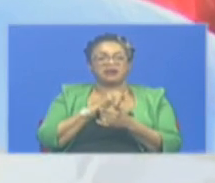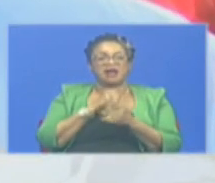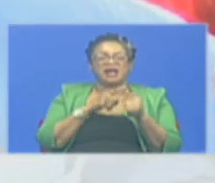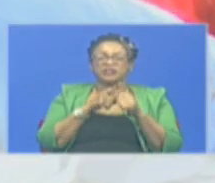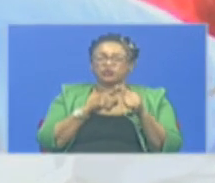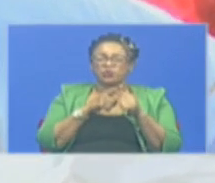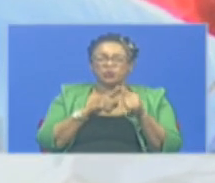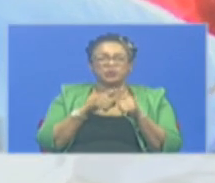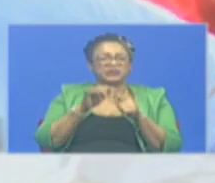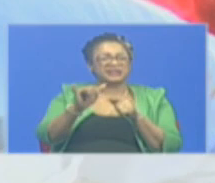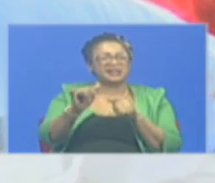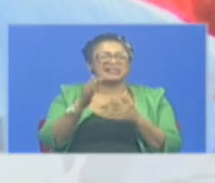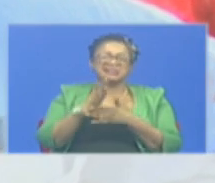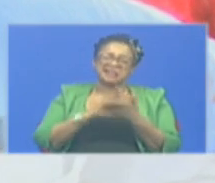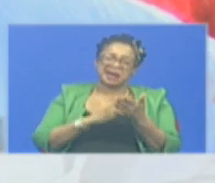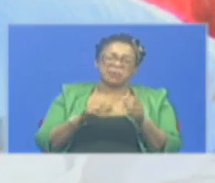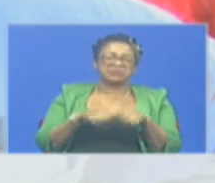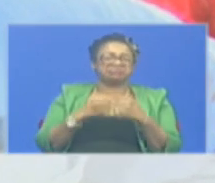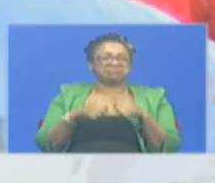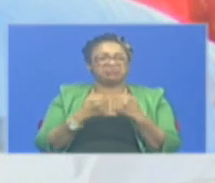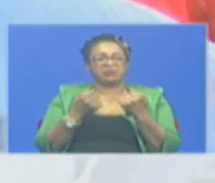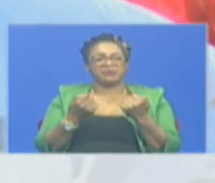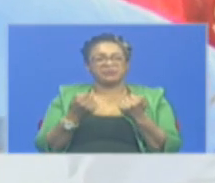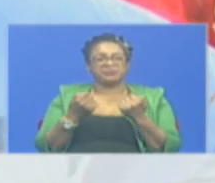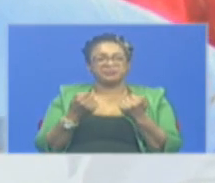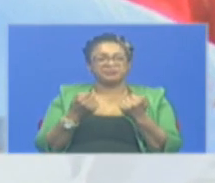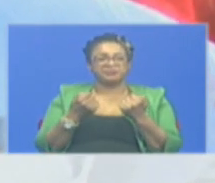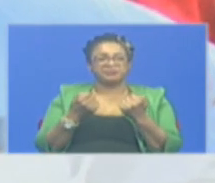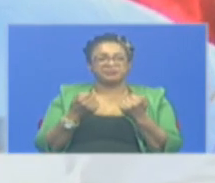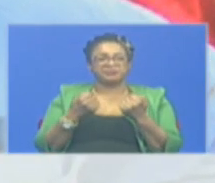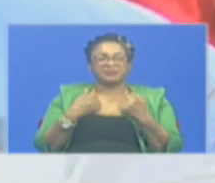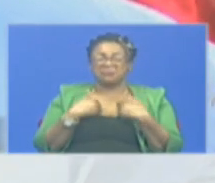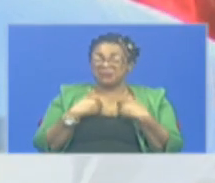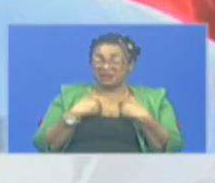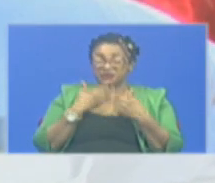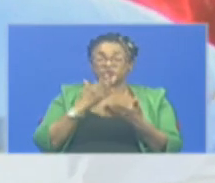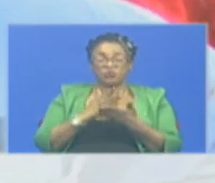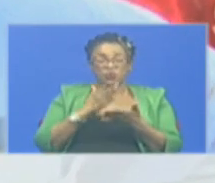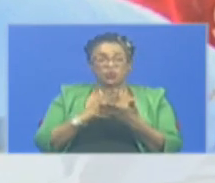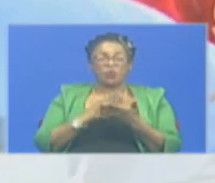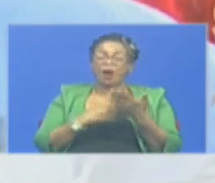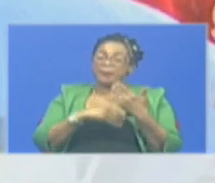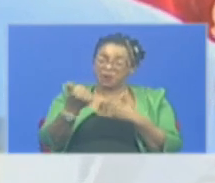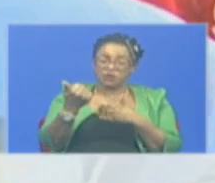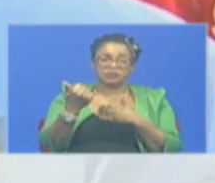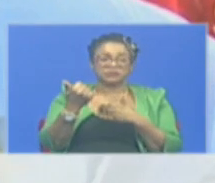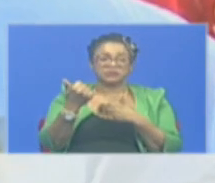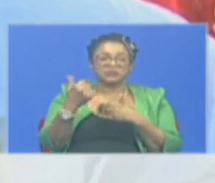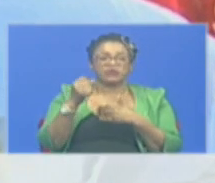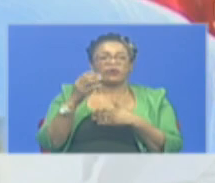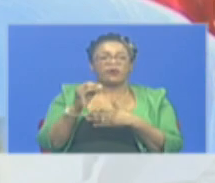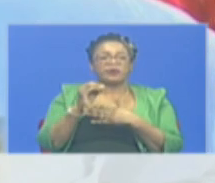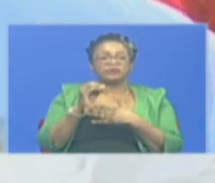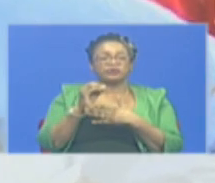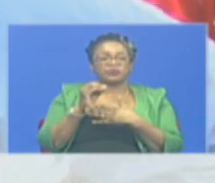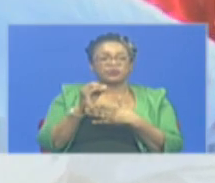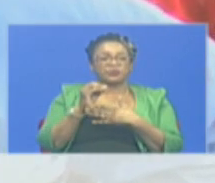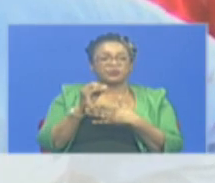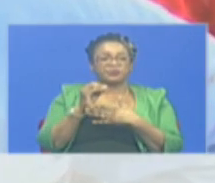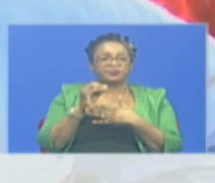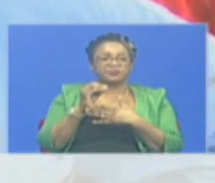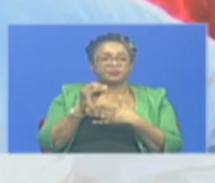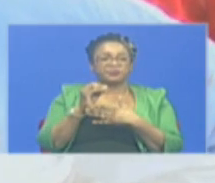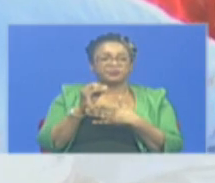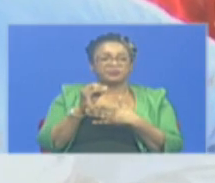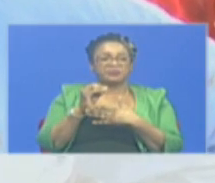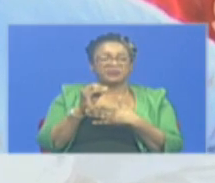yenye itaribika in the process, na mimi mwenye already umebuy. So ile yenye imeharibika,